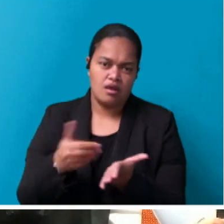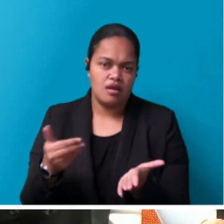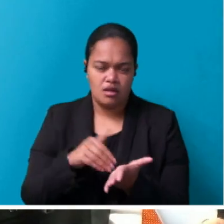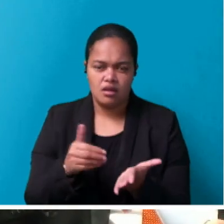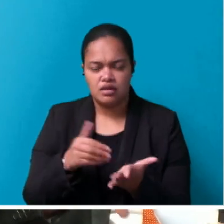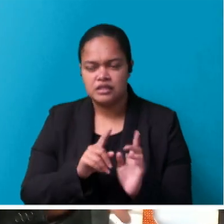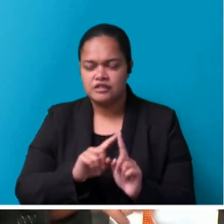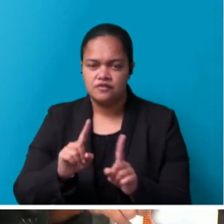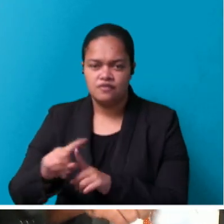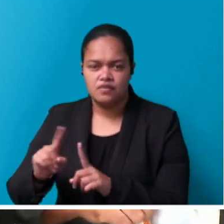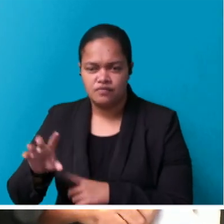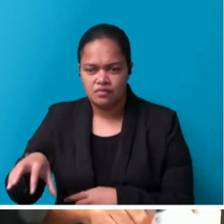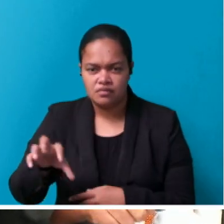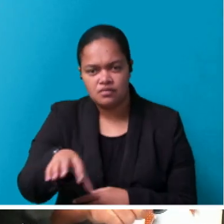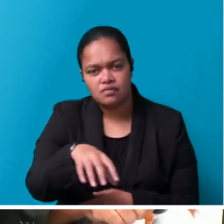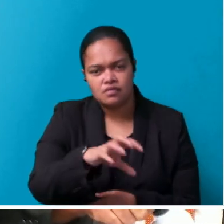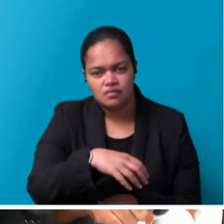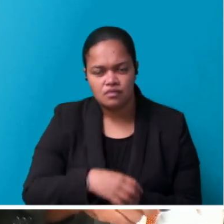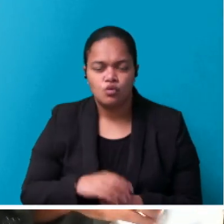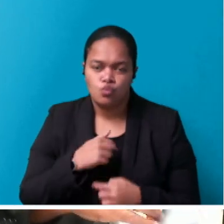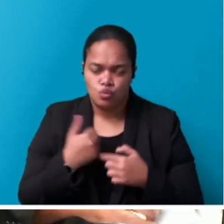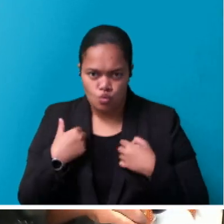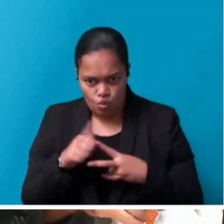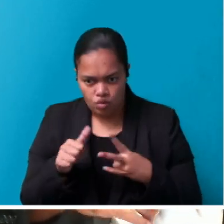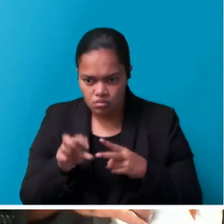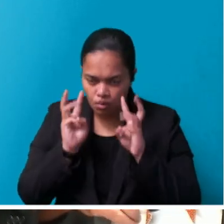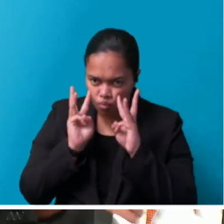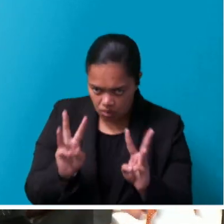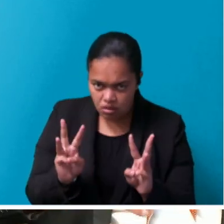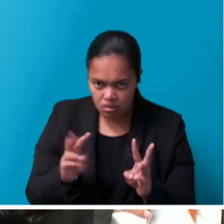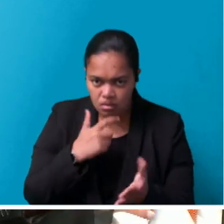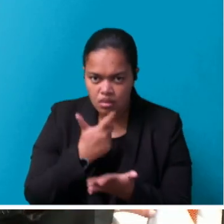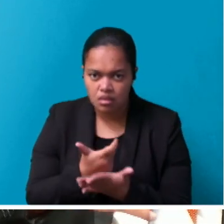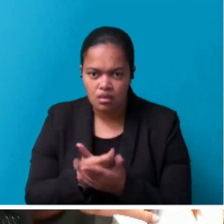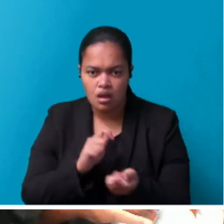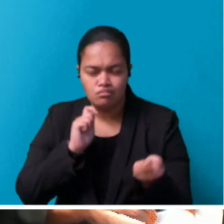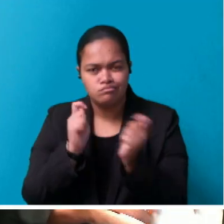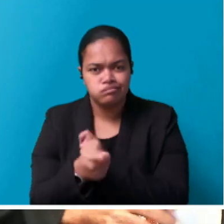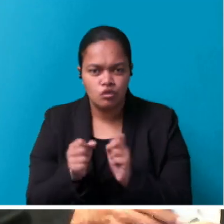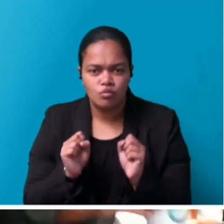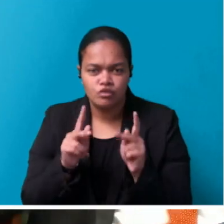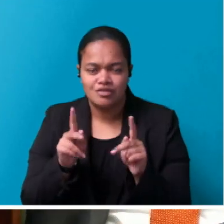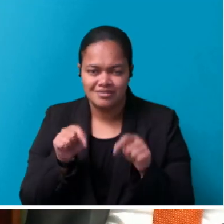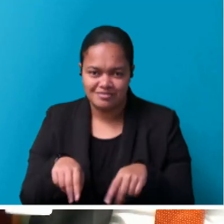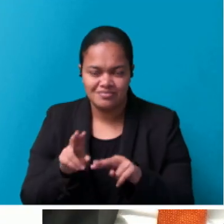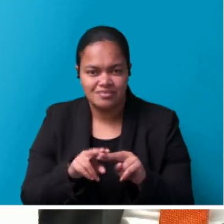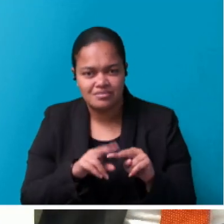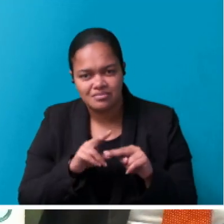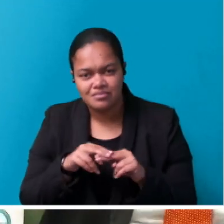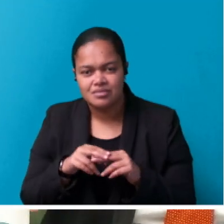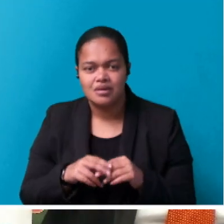platforms. We are also witnessing transformative opportunities in Fiji.